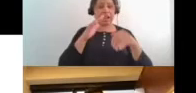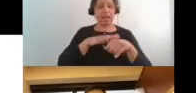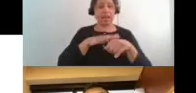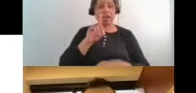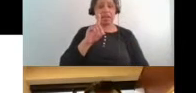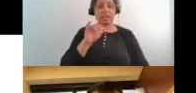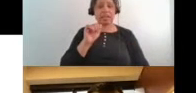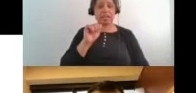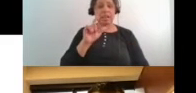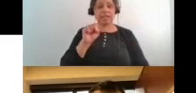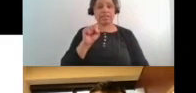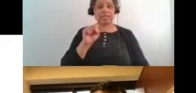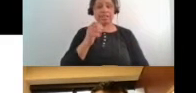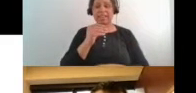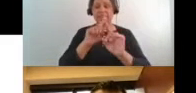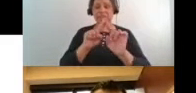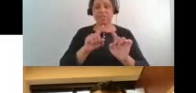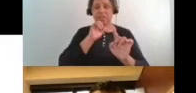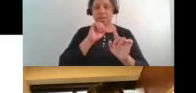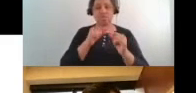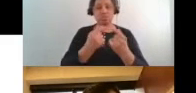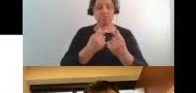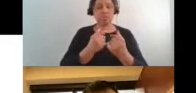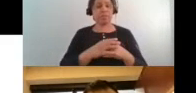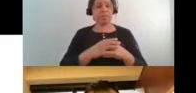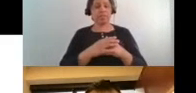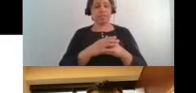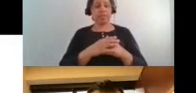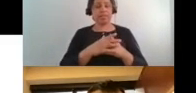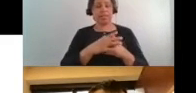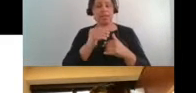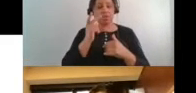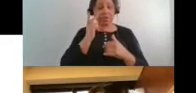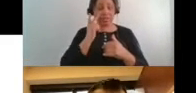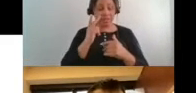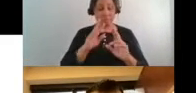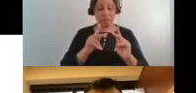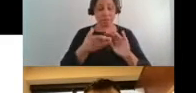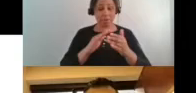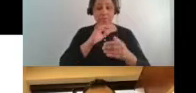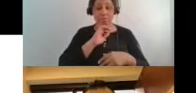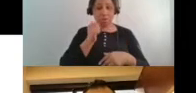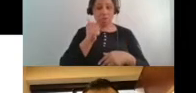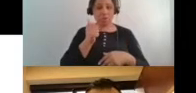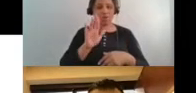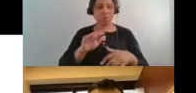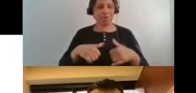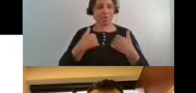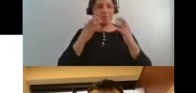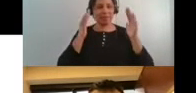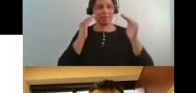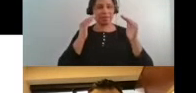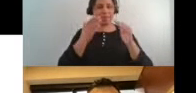older, your life expectancy is shorter if you're still on dialysis. But you can still get some meaningful life with